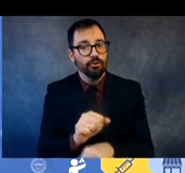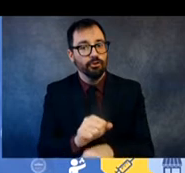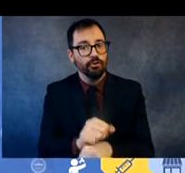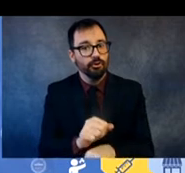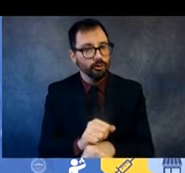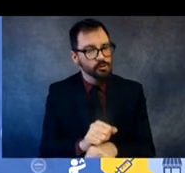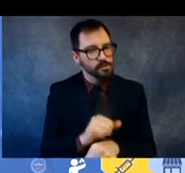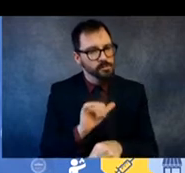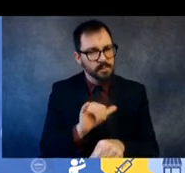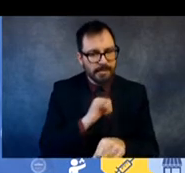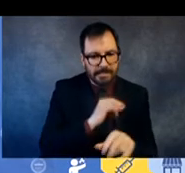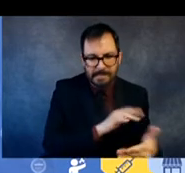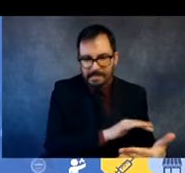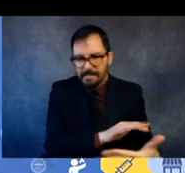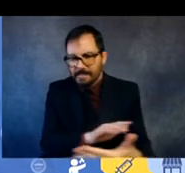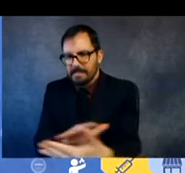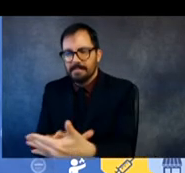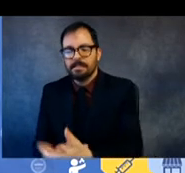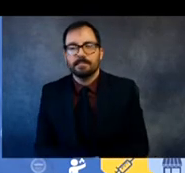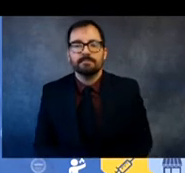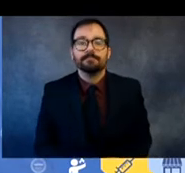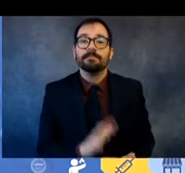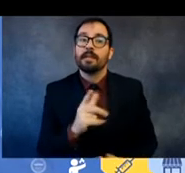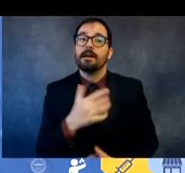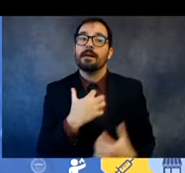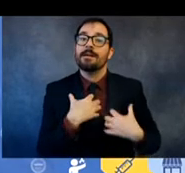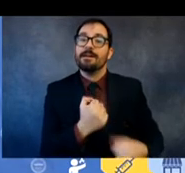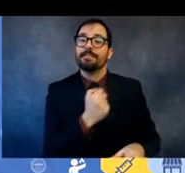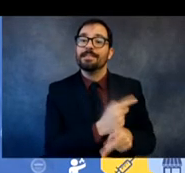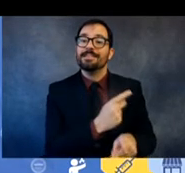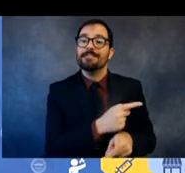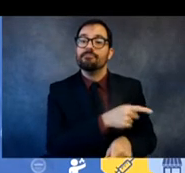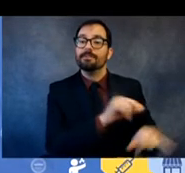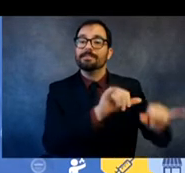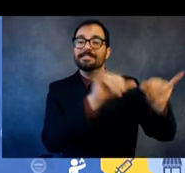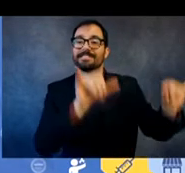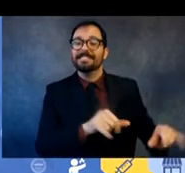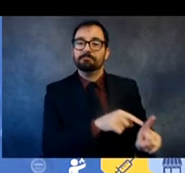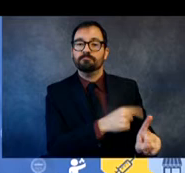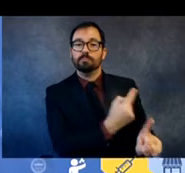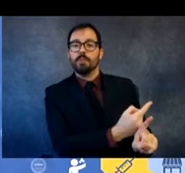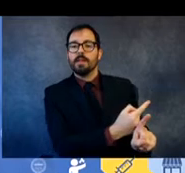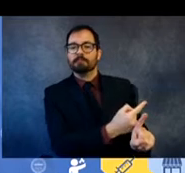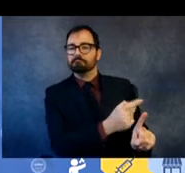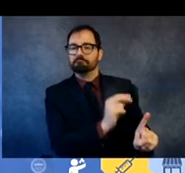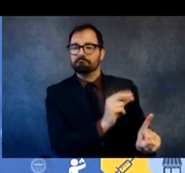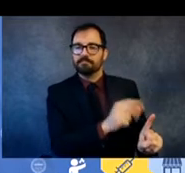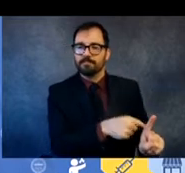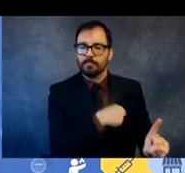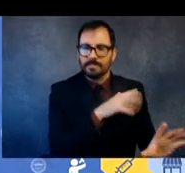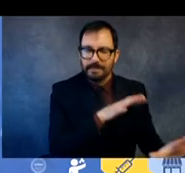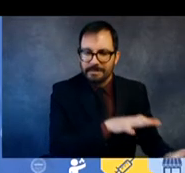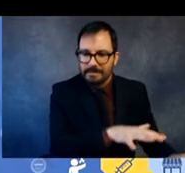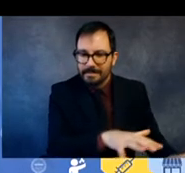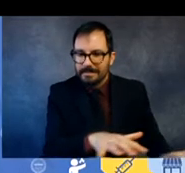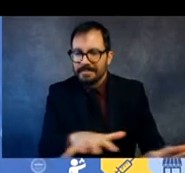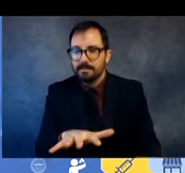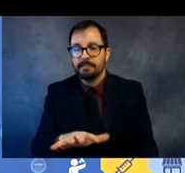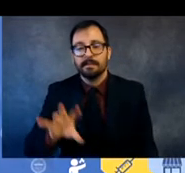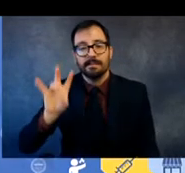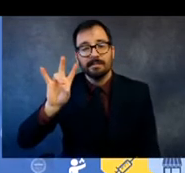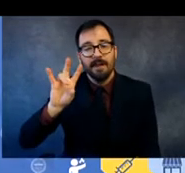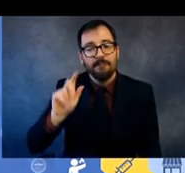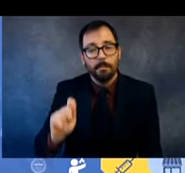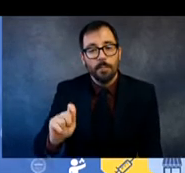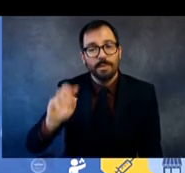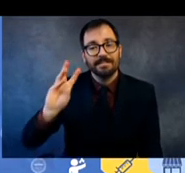not only the healthcare aspects of it, and we took special care. There's $7.6 billion here for community health